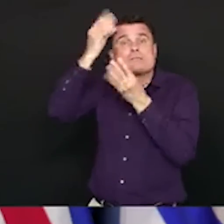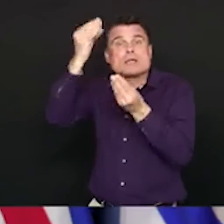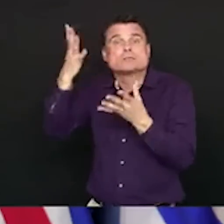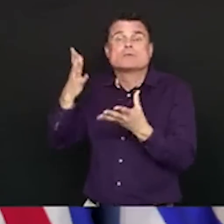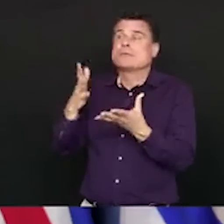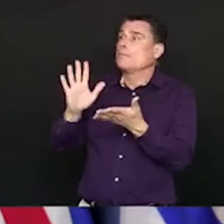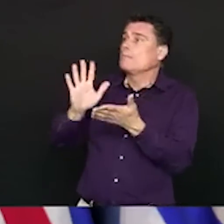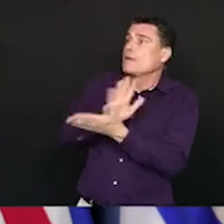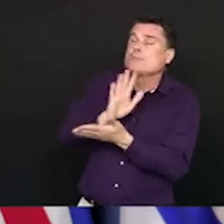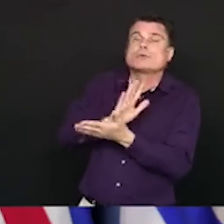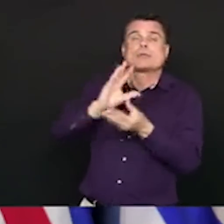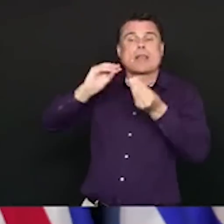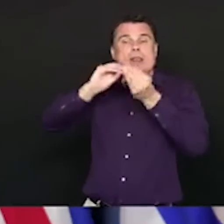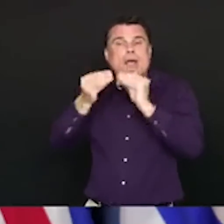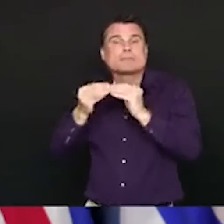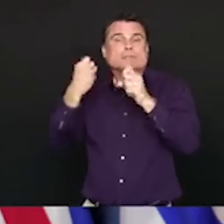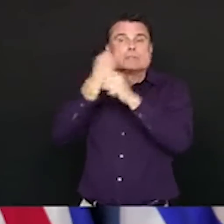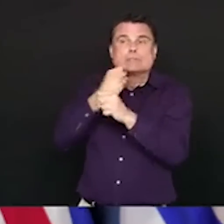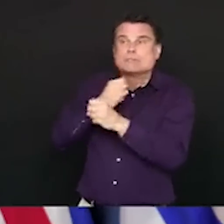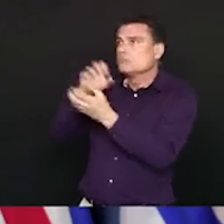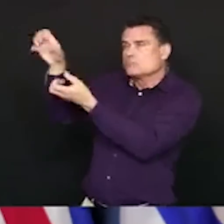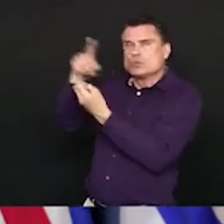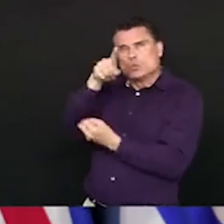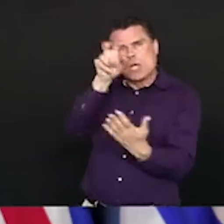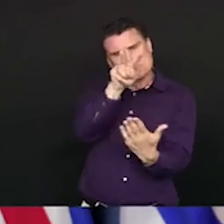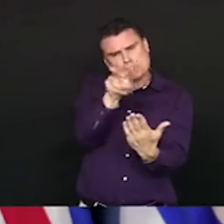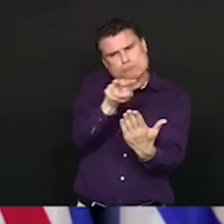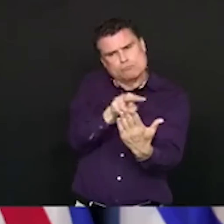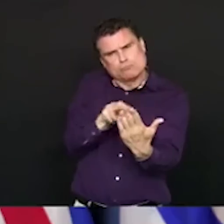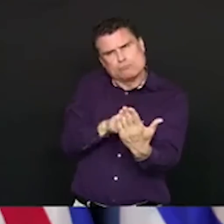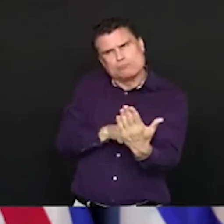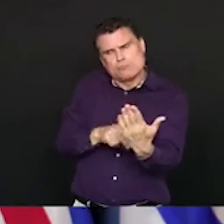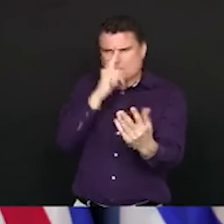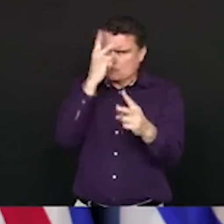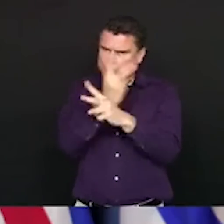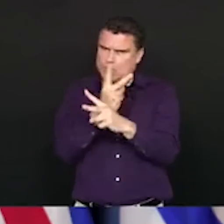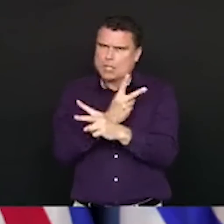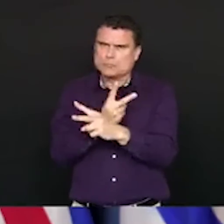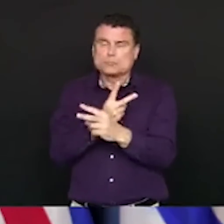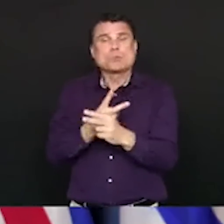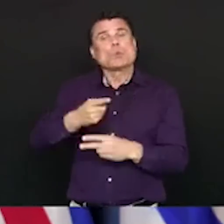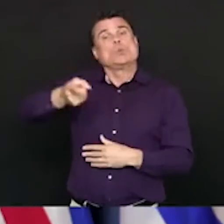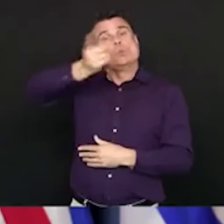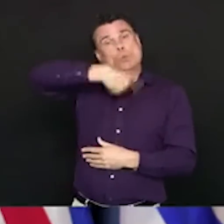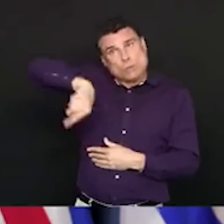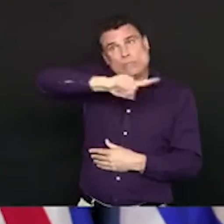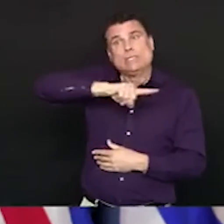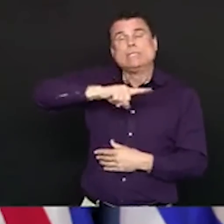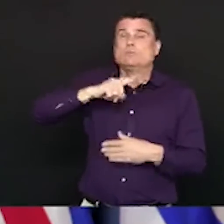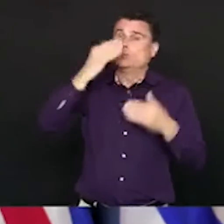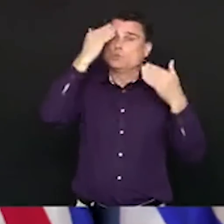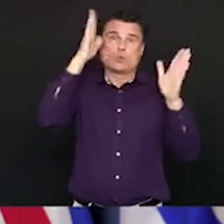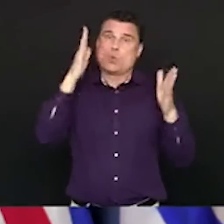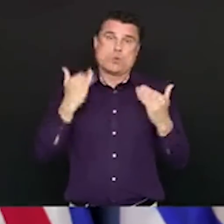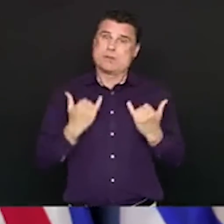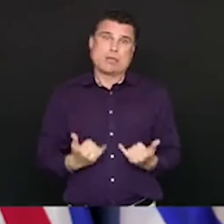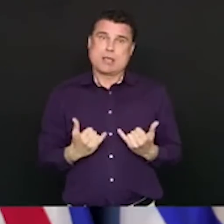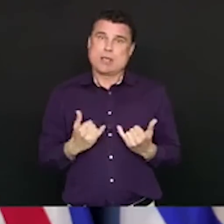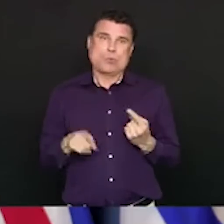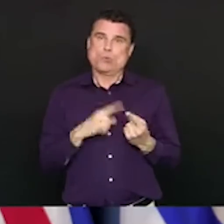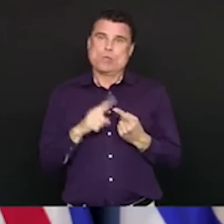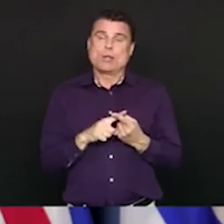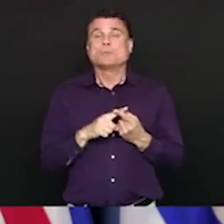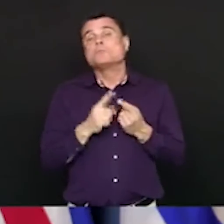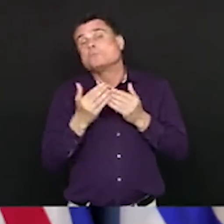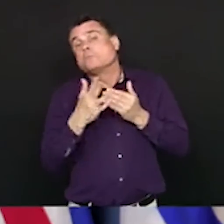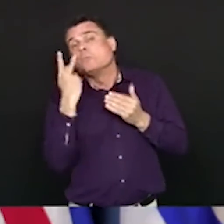And we don't know yet when we're going to be starting to come out of this, not just in British Columbia, but indeed across the country. And